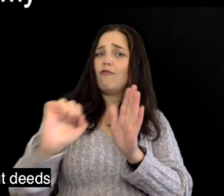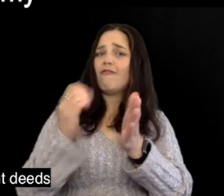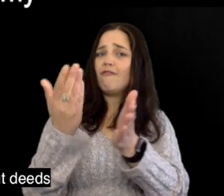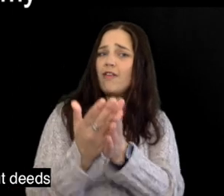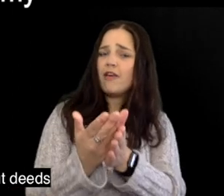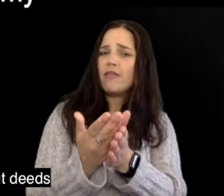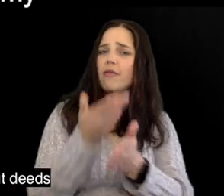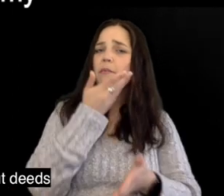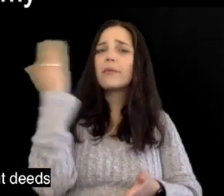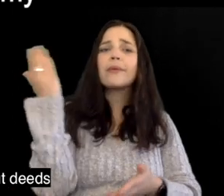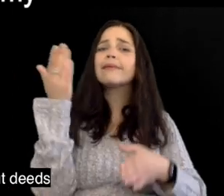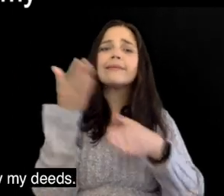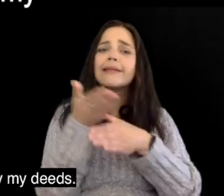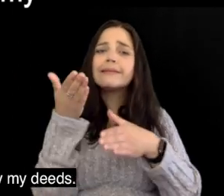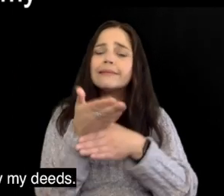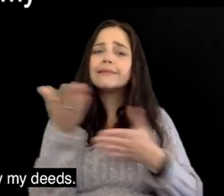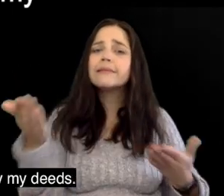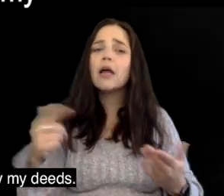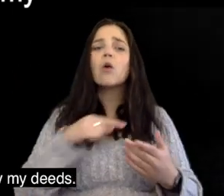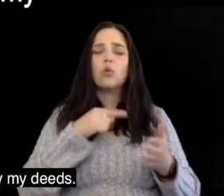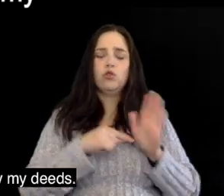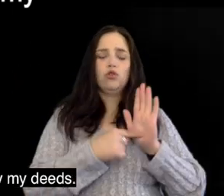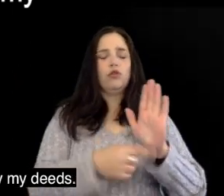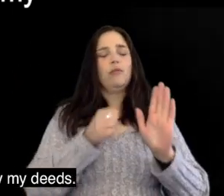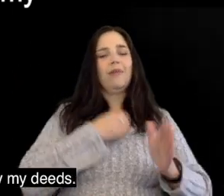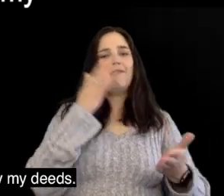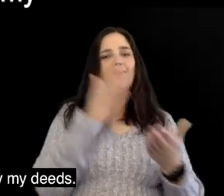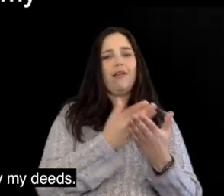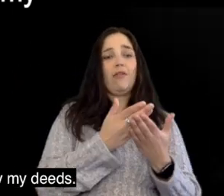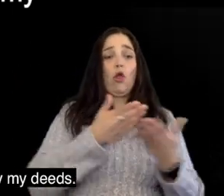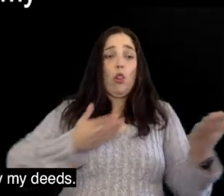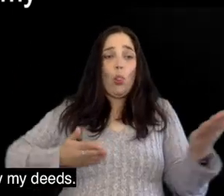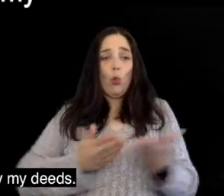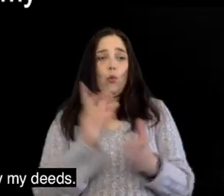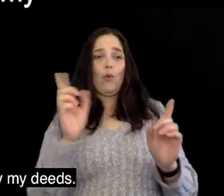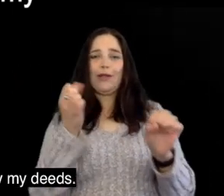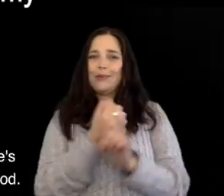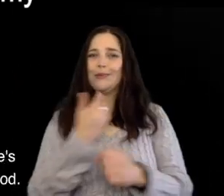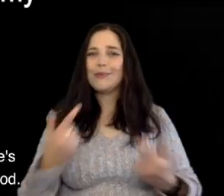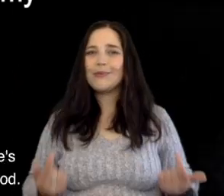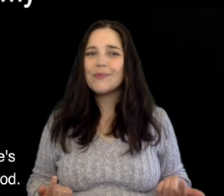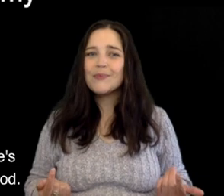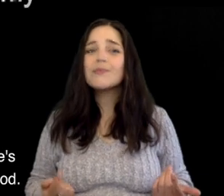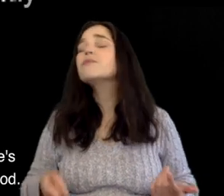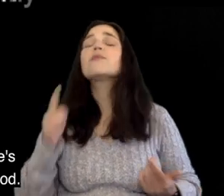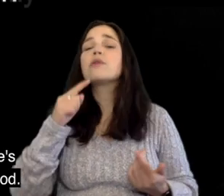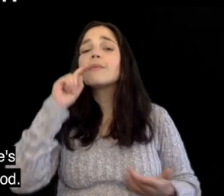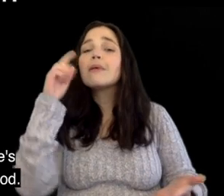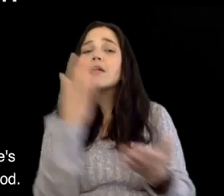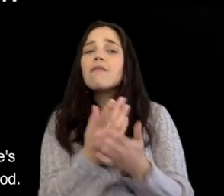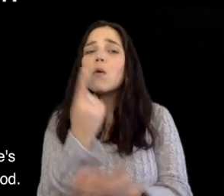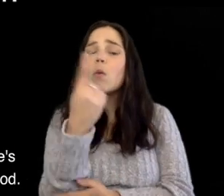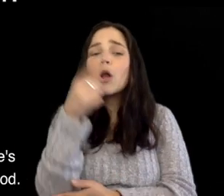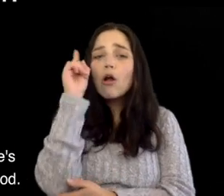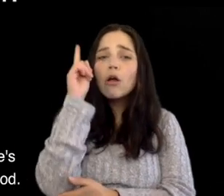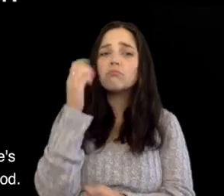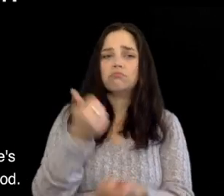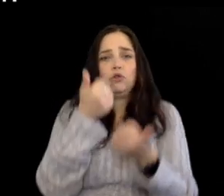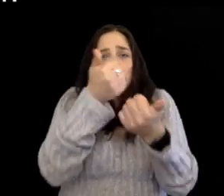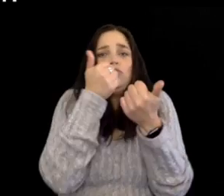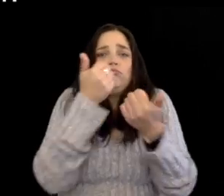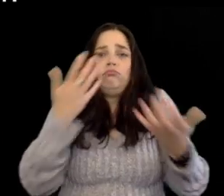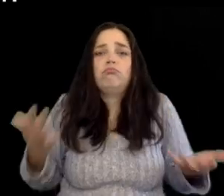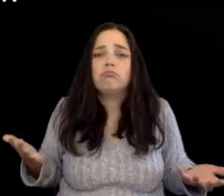Show me your faith without deeds, and I will show you my faith by my deeds.' You believe that there's only one